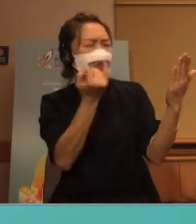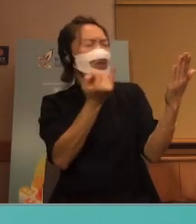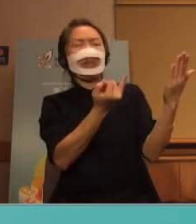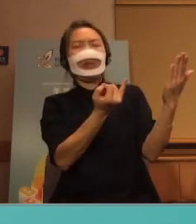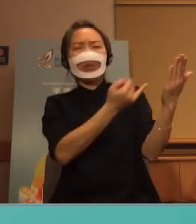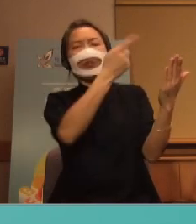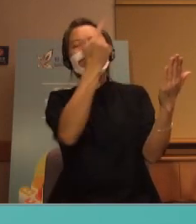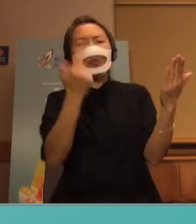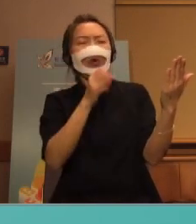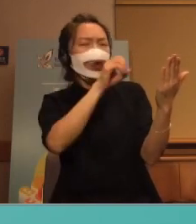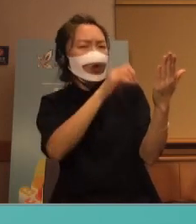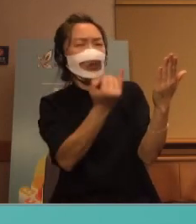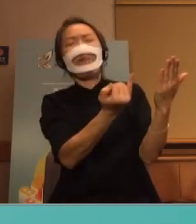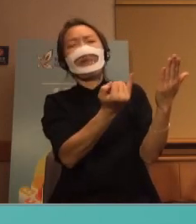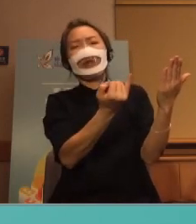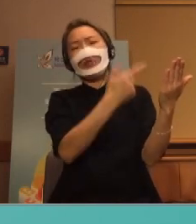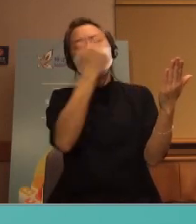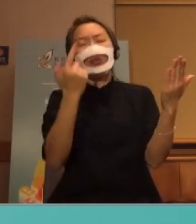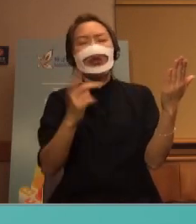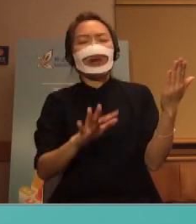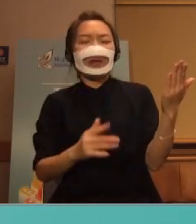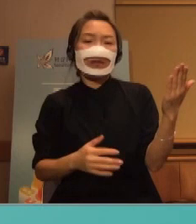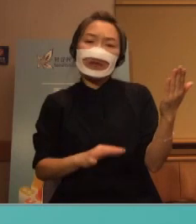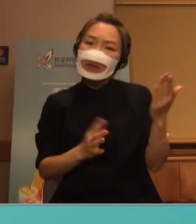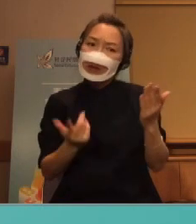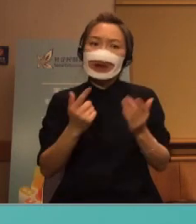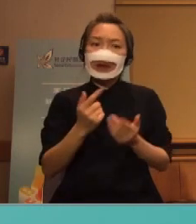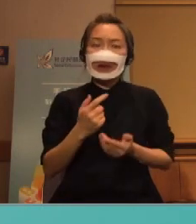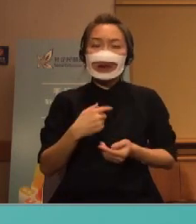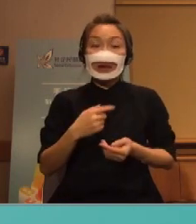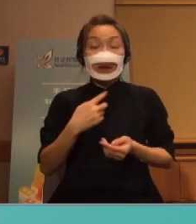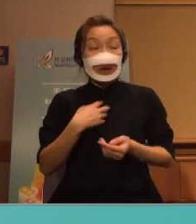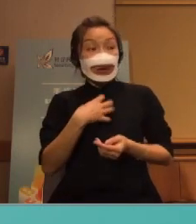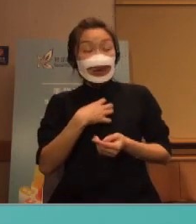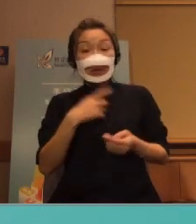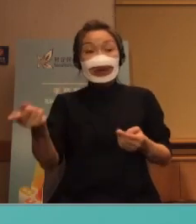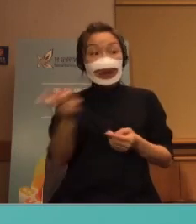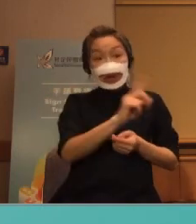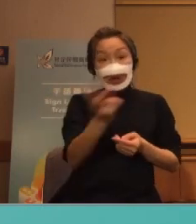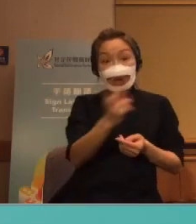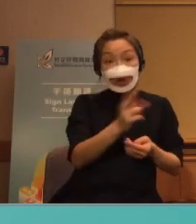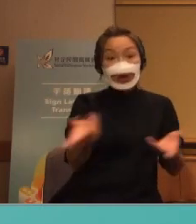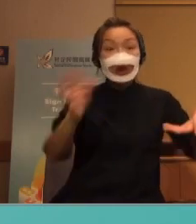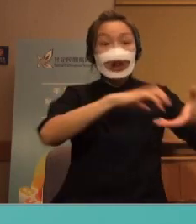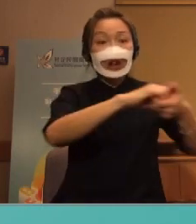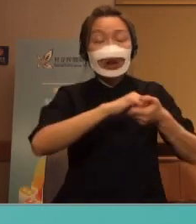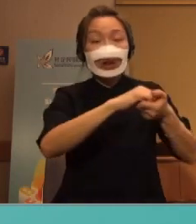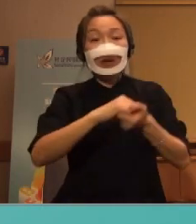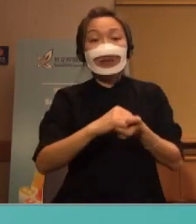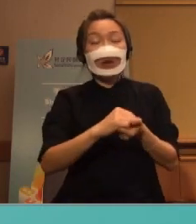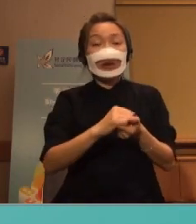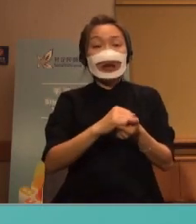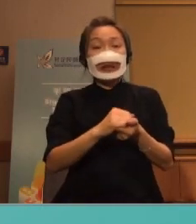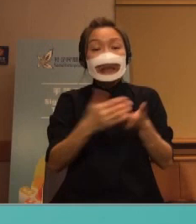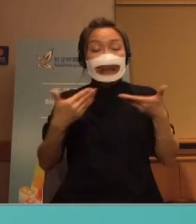And I think that actually this ability to use crypto to solve real world problems actually is what's going to give crypto a future. So I'm really excited to share the panel with these